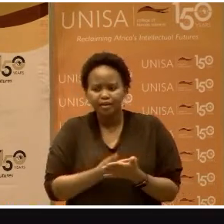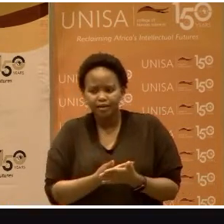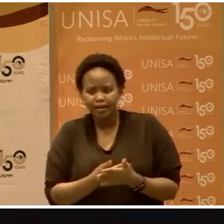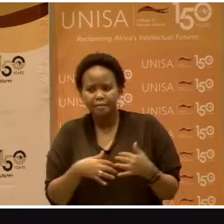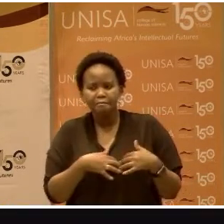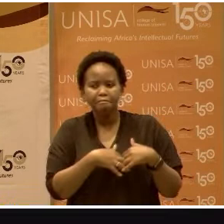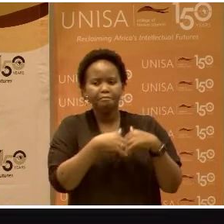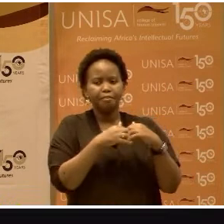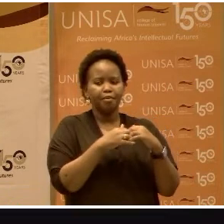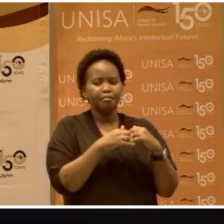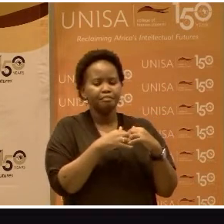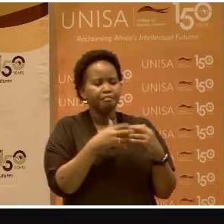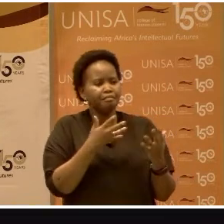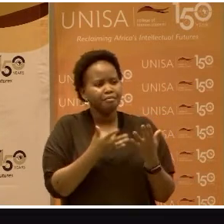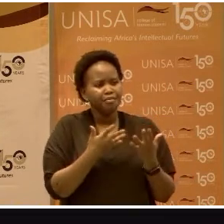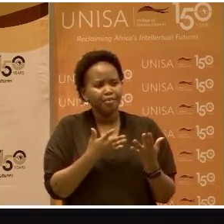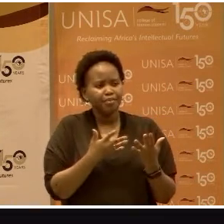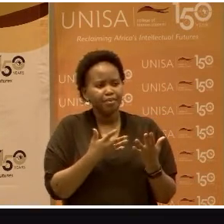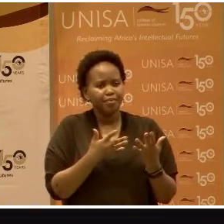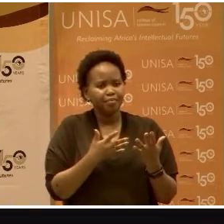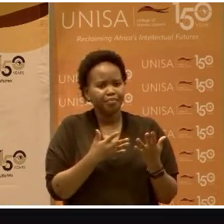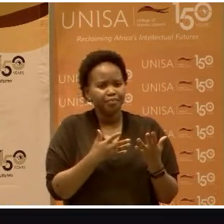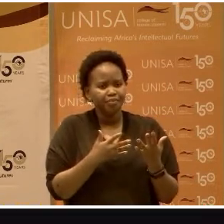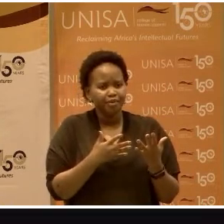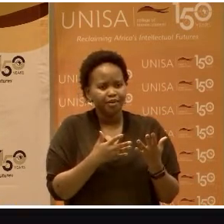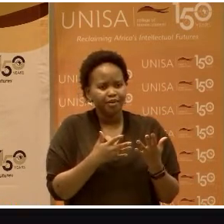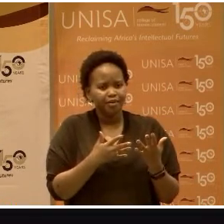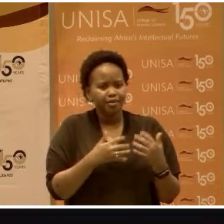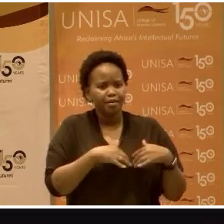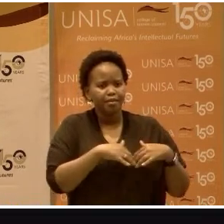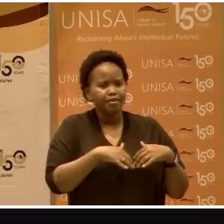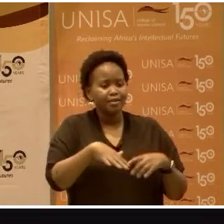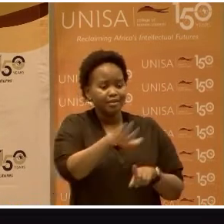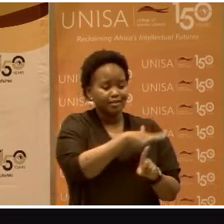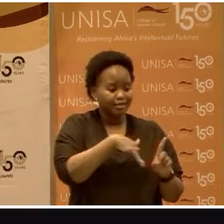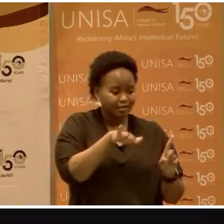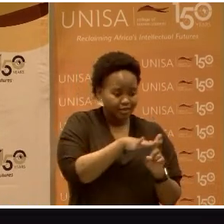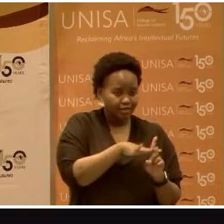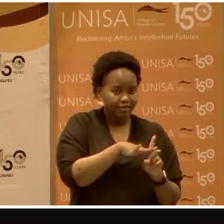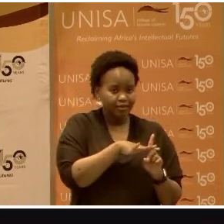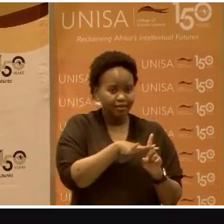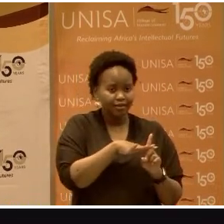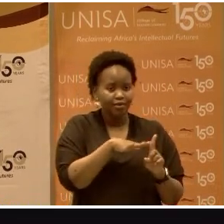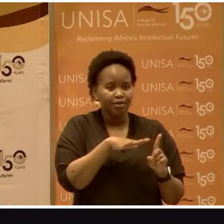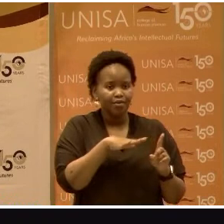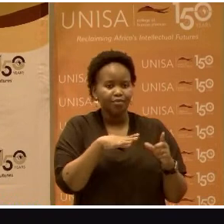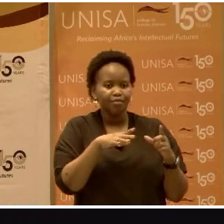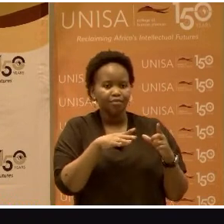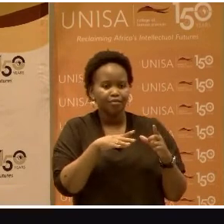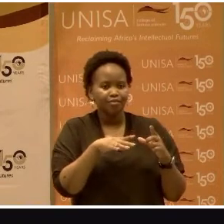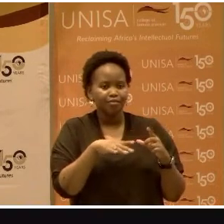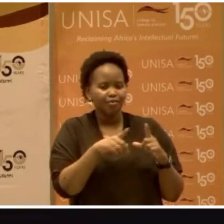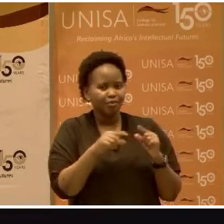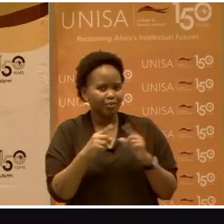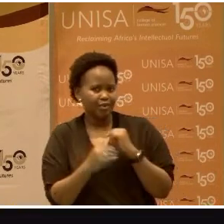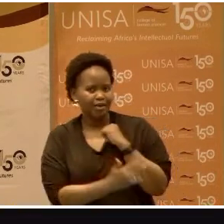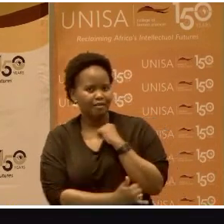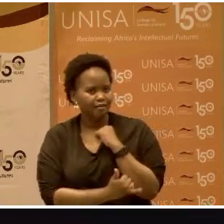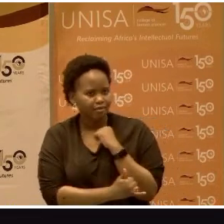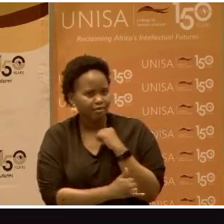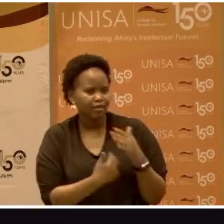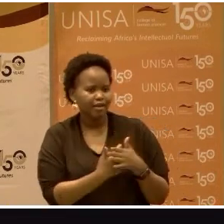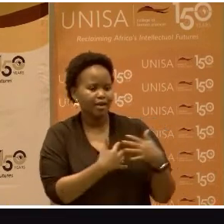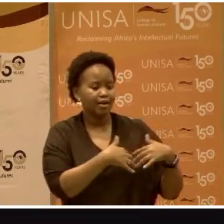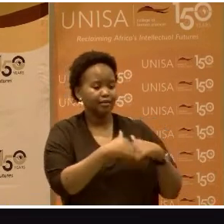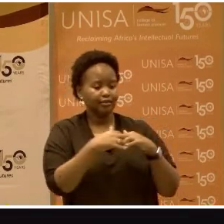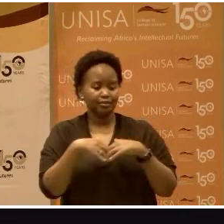states, in the various nations, various countries, to establish the Center for Advancement of Indigenous Languages. Then